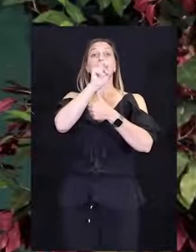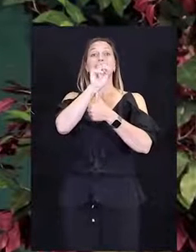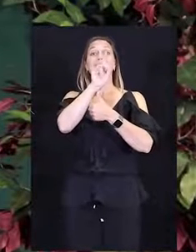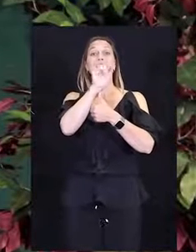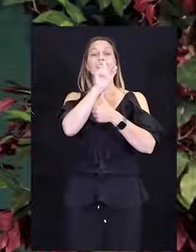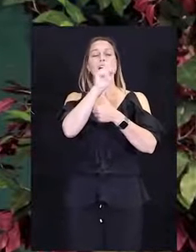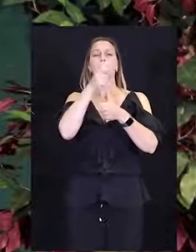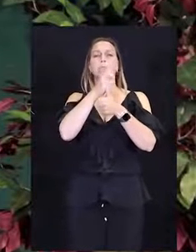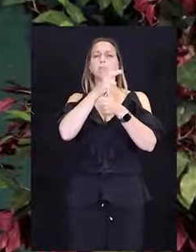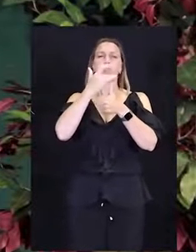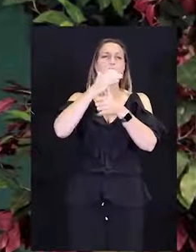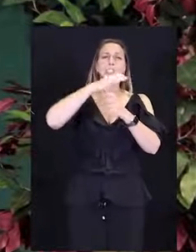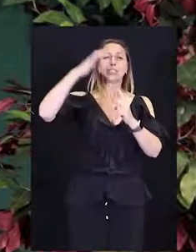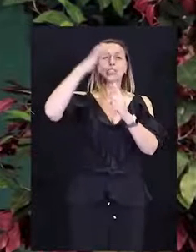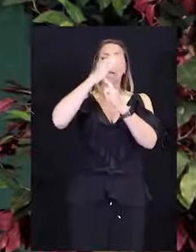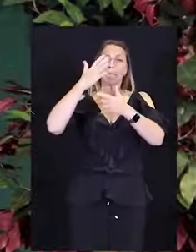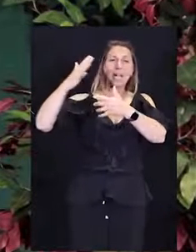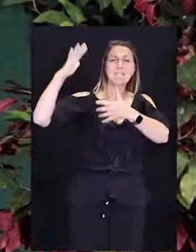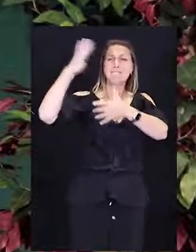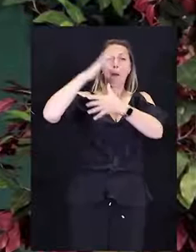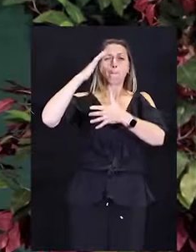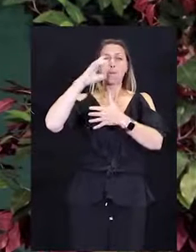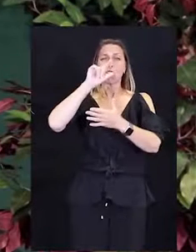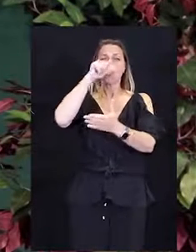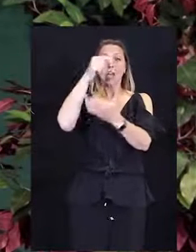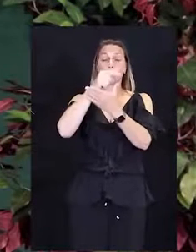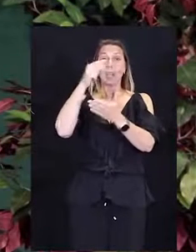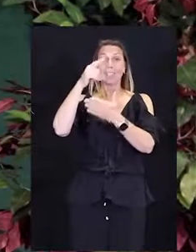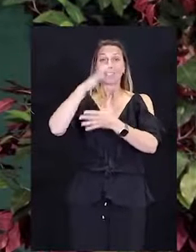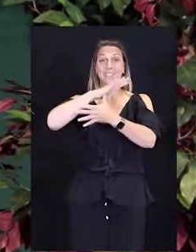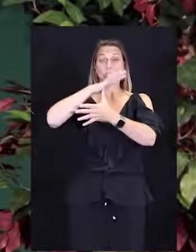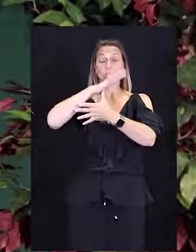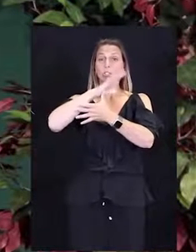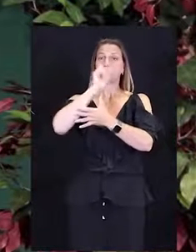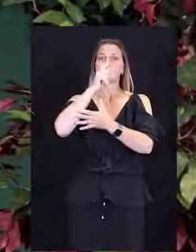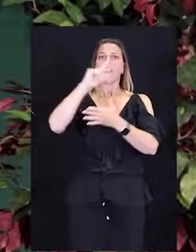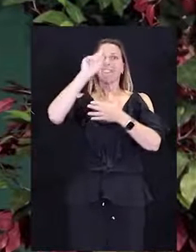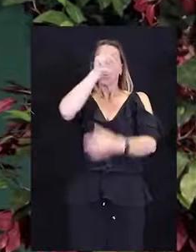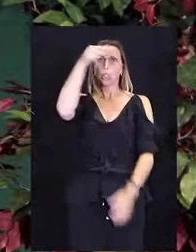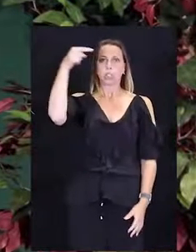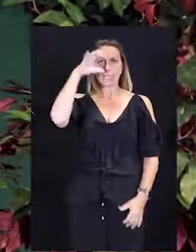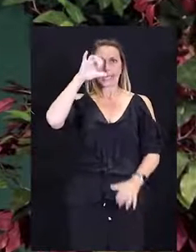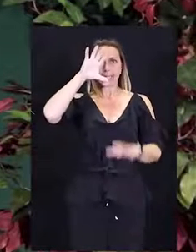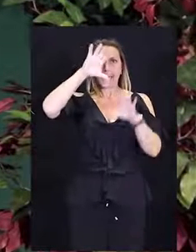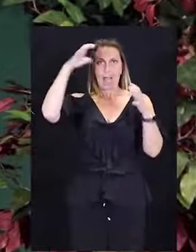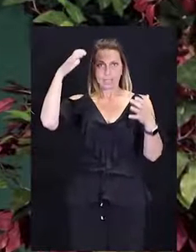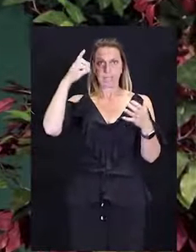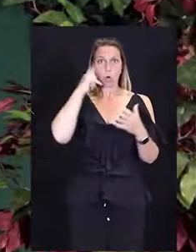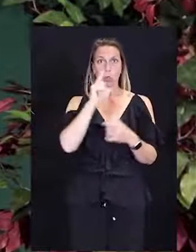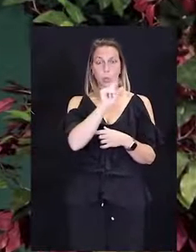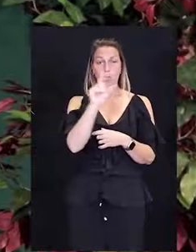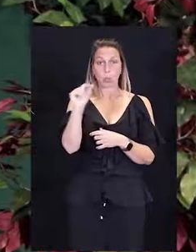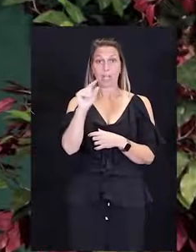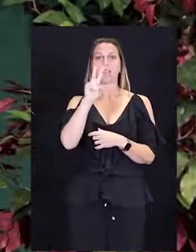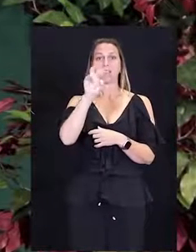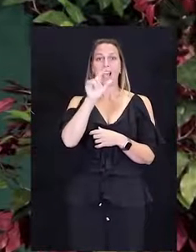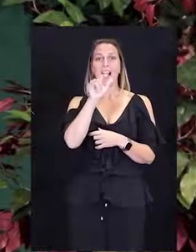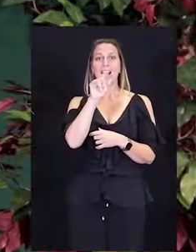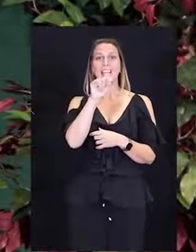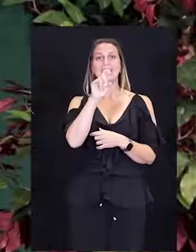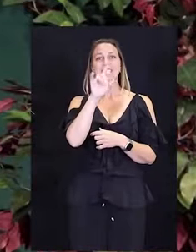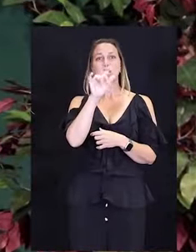Klein has earned the highest academic award presented to a graduating senior, the honor of being number one in his class and being the class of